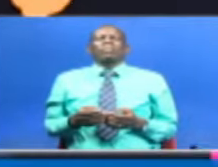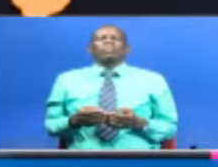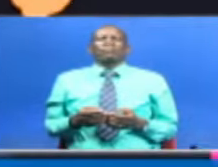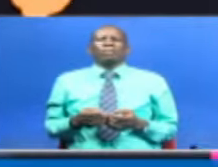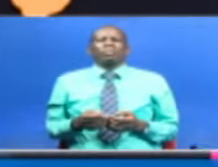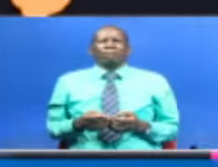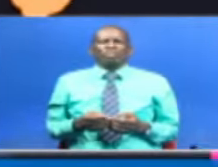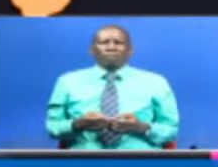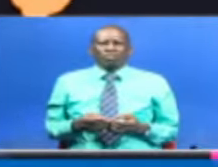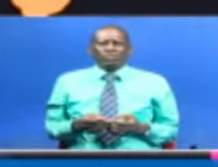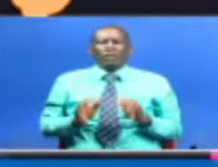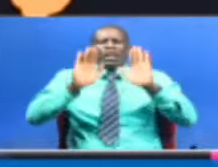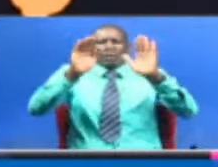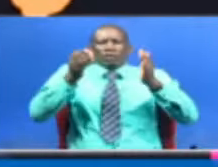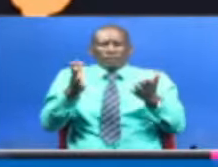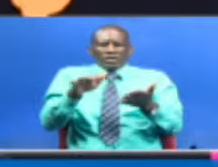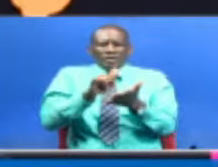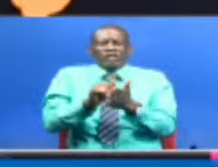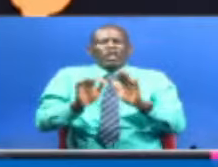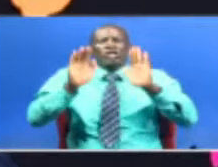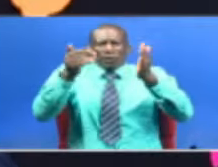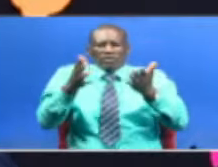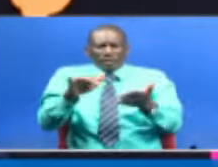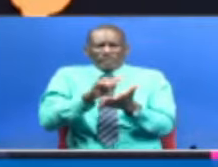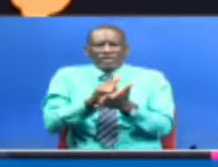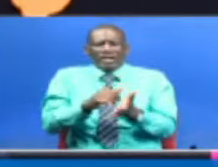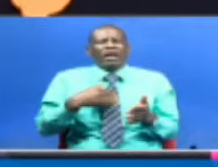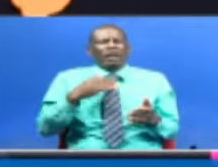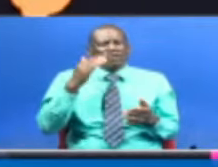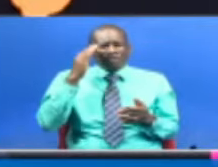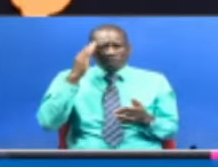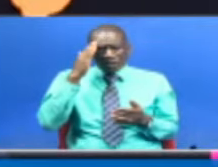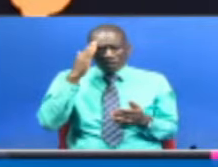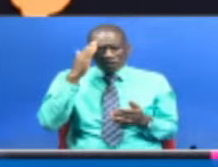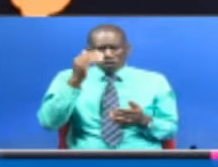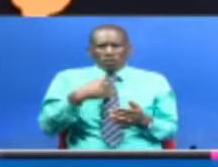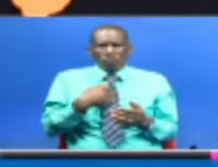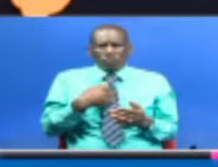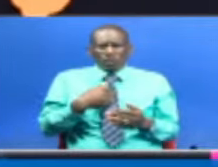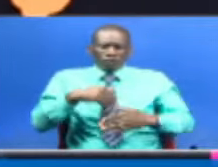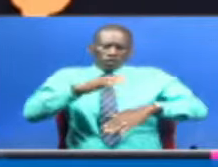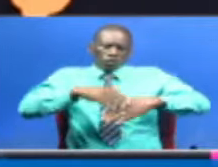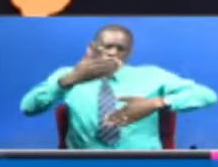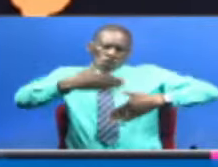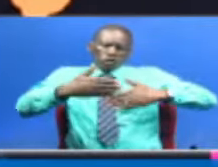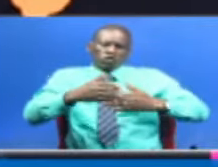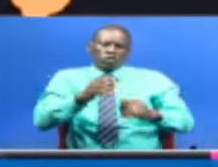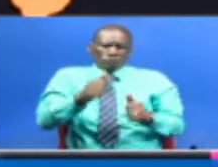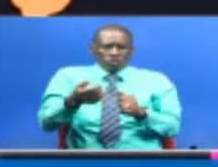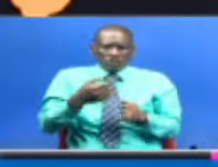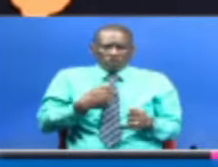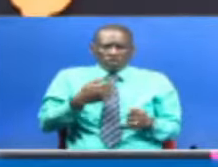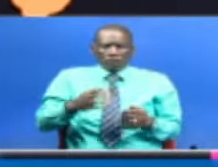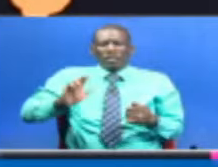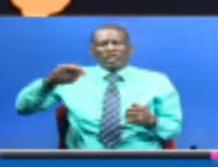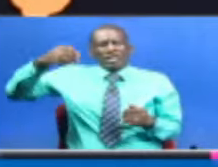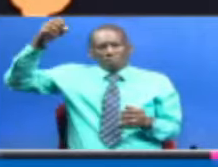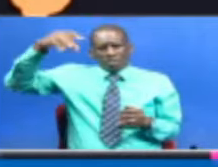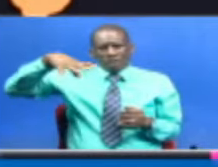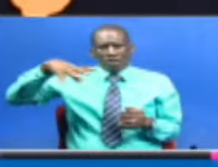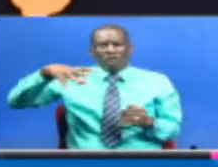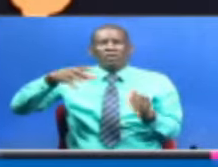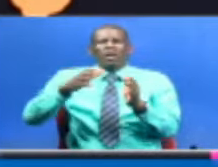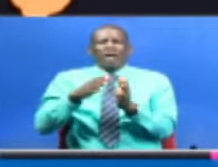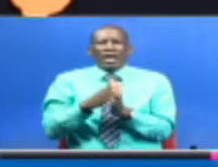The more important thing is that I think there is a much stronger relationship we have built with the Kenya Power. And